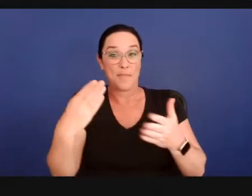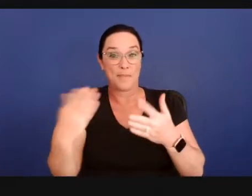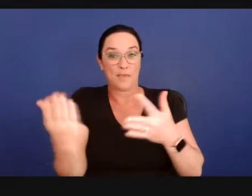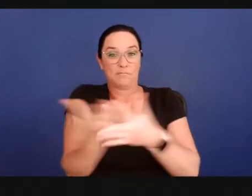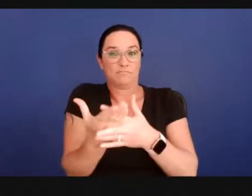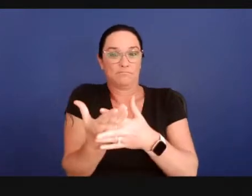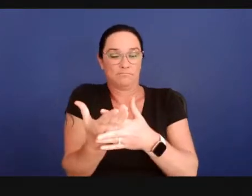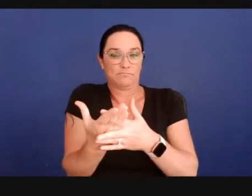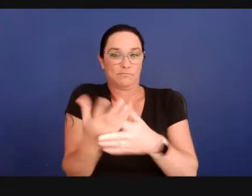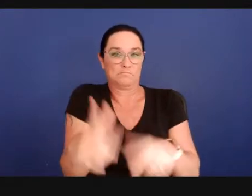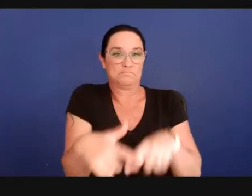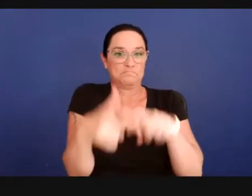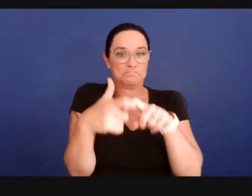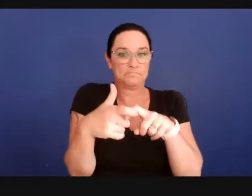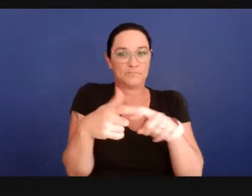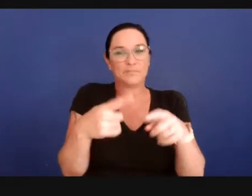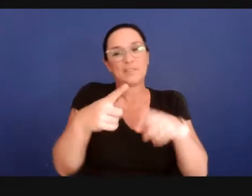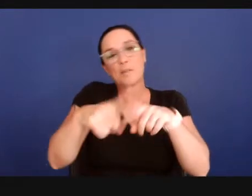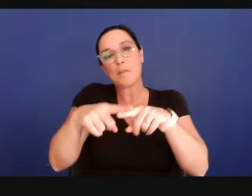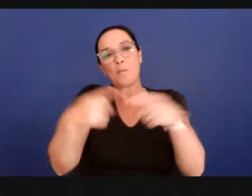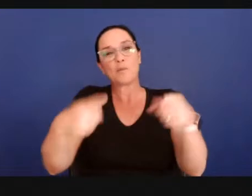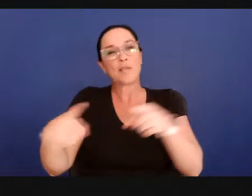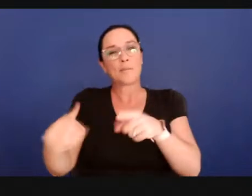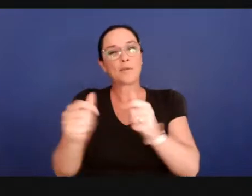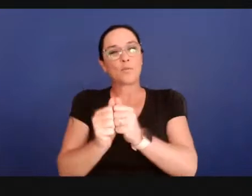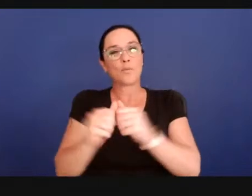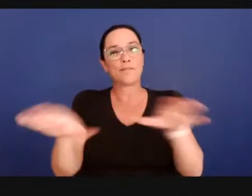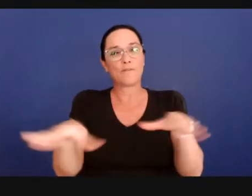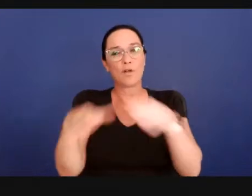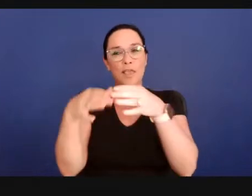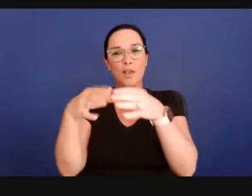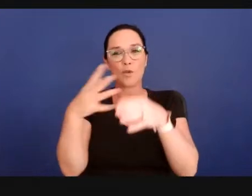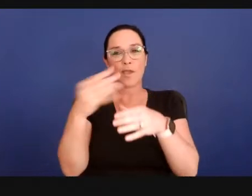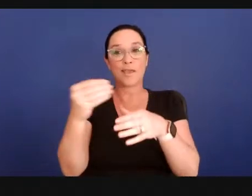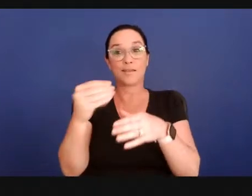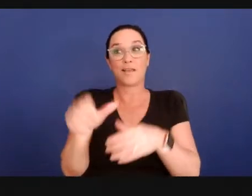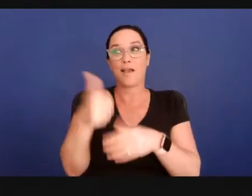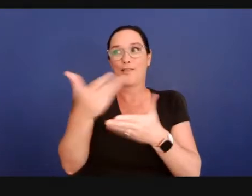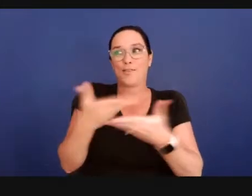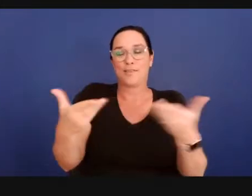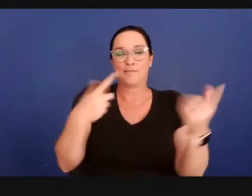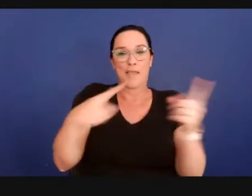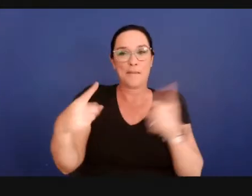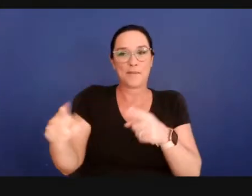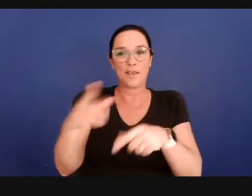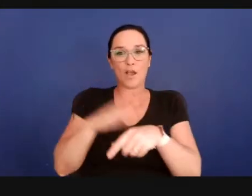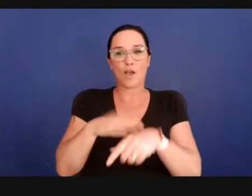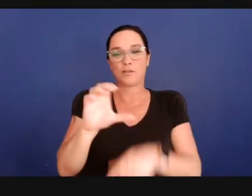right, depending on what's happening with the volcano and all the other contents coming across our channel as well.